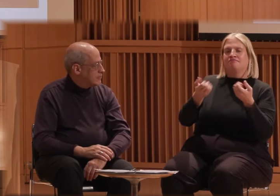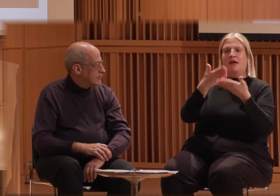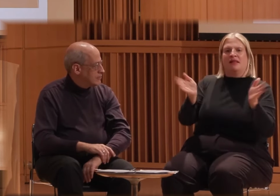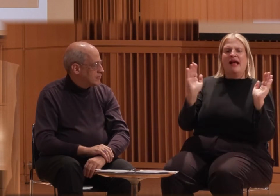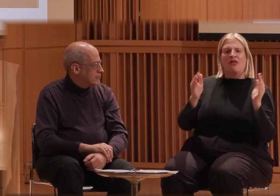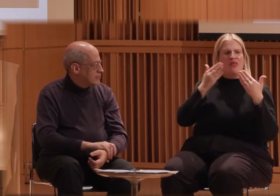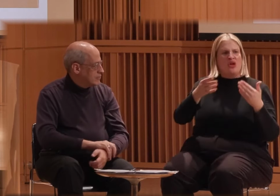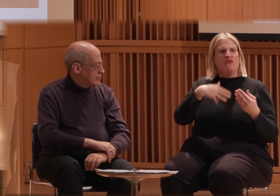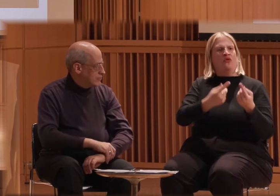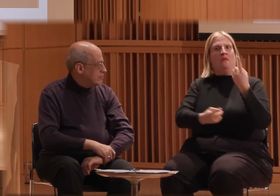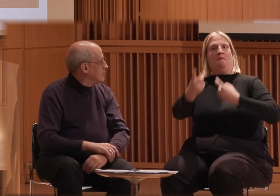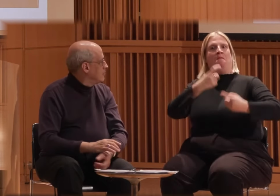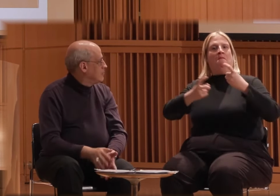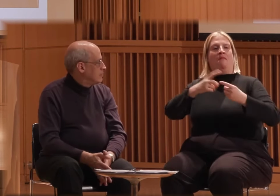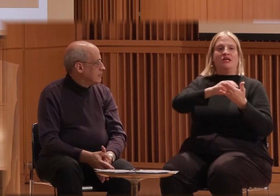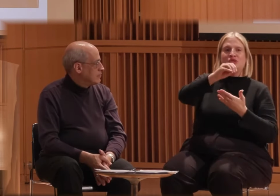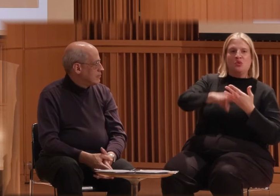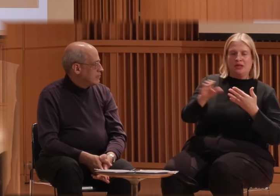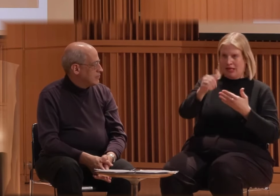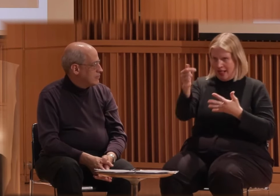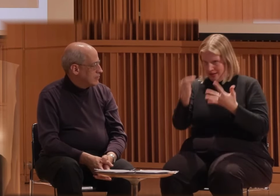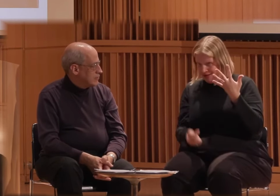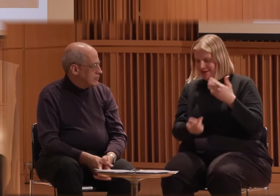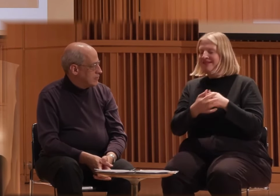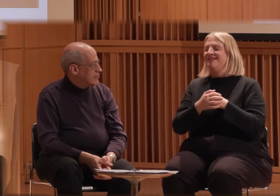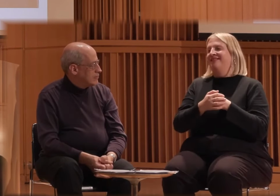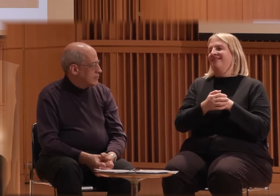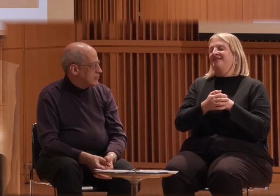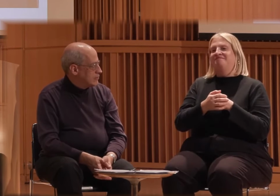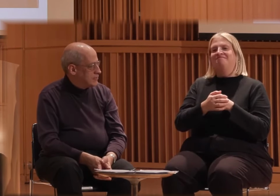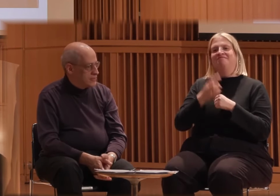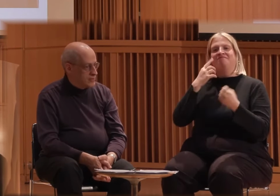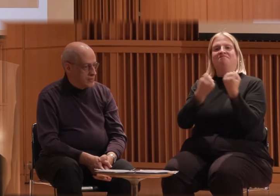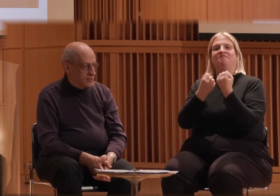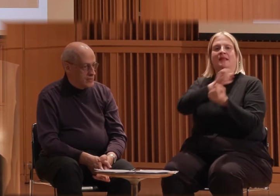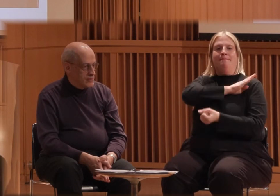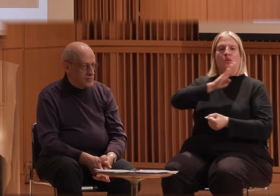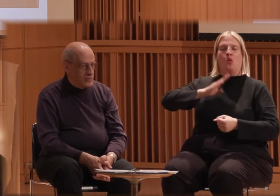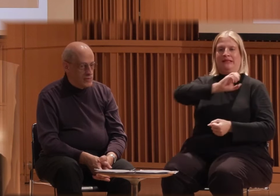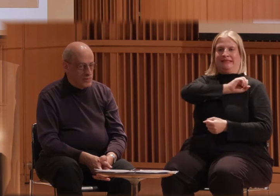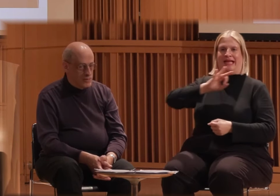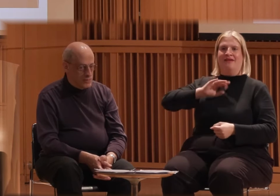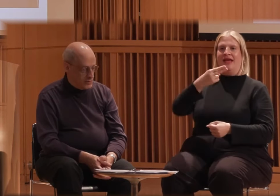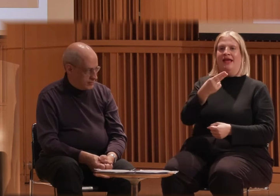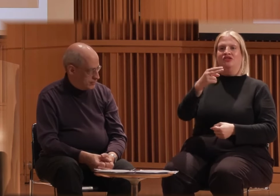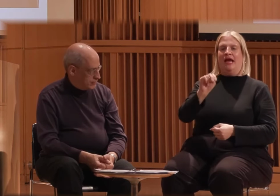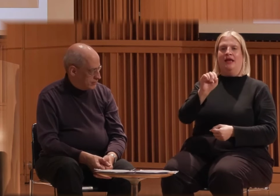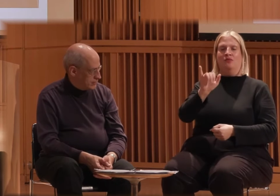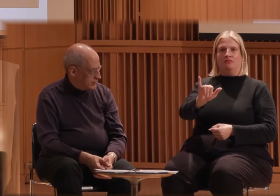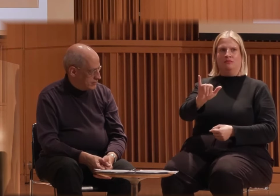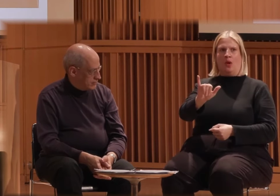those thoughtful questions, students and otherwise. On behalf of the board and the staff of HNY, I want to congratulate you